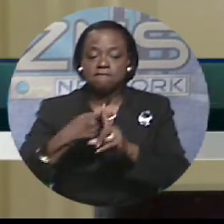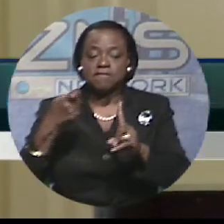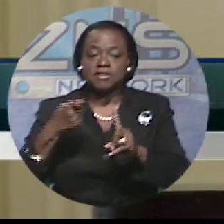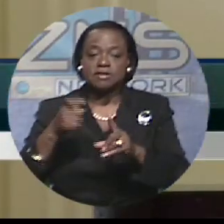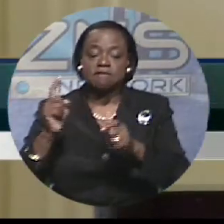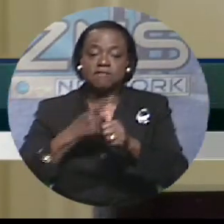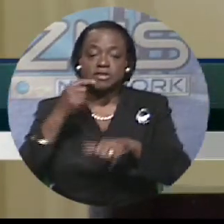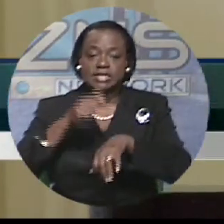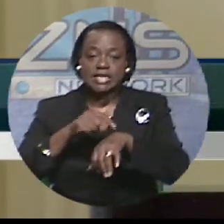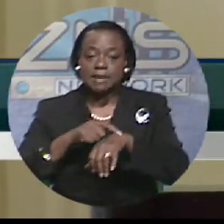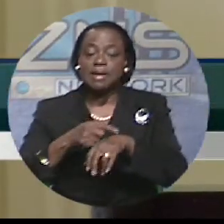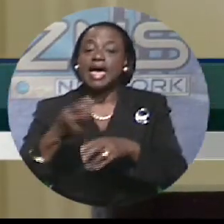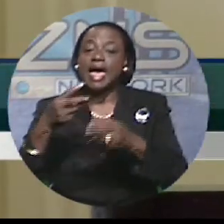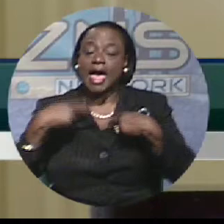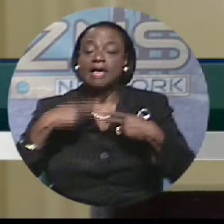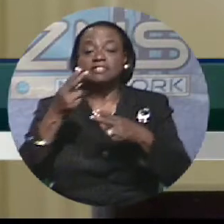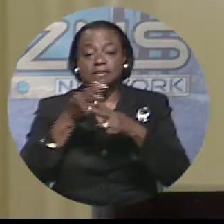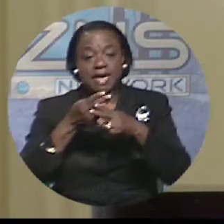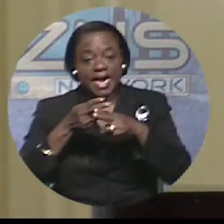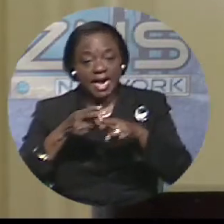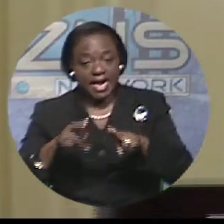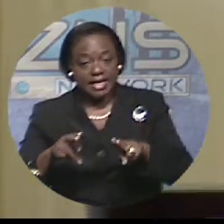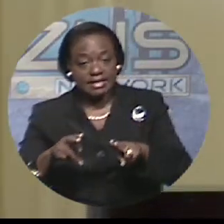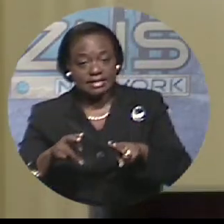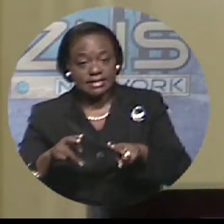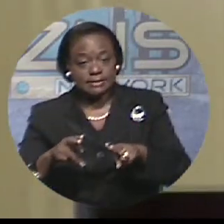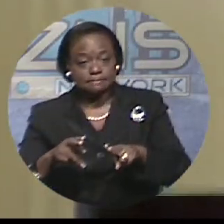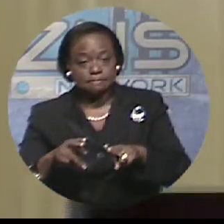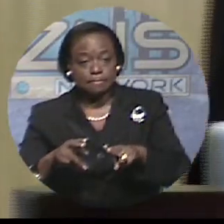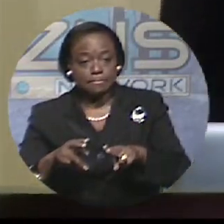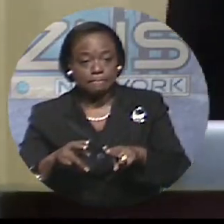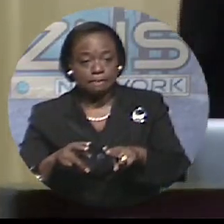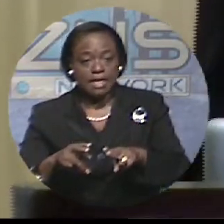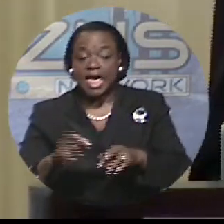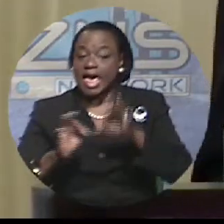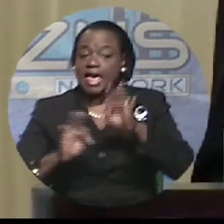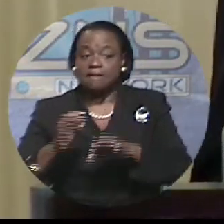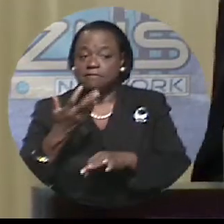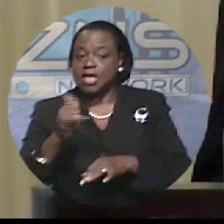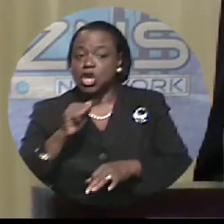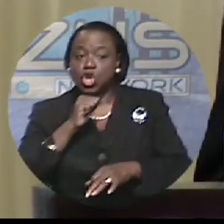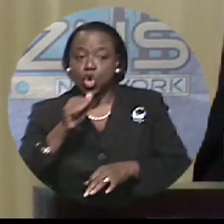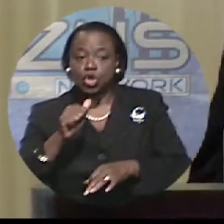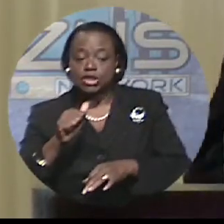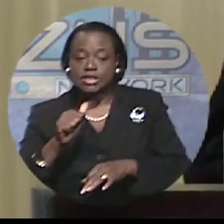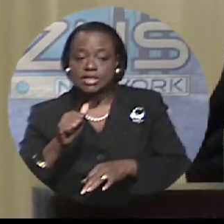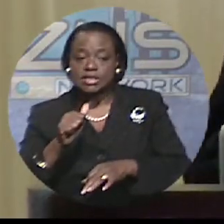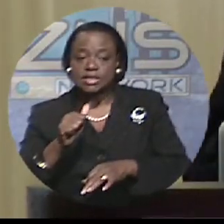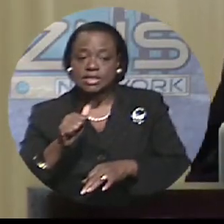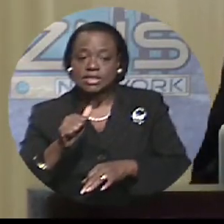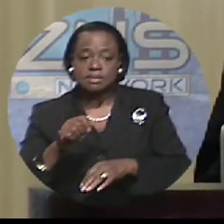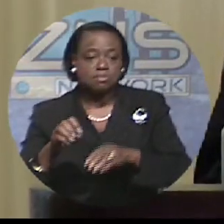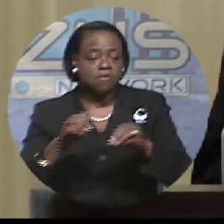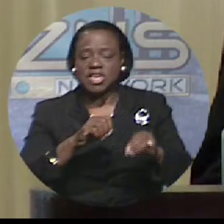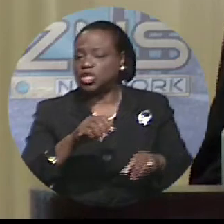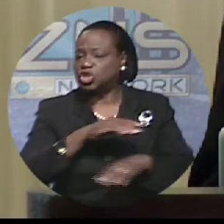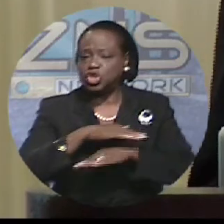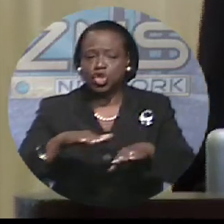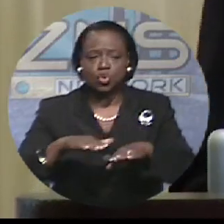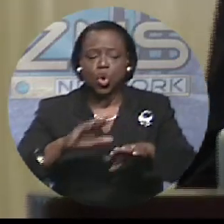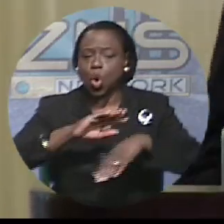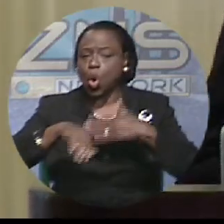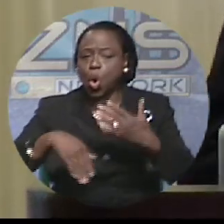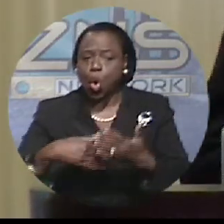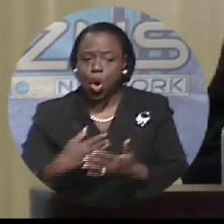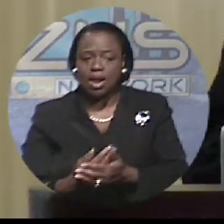eggs hatching. But they are not no fools. They don't hatch all at the same time. They